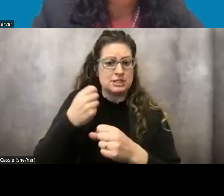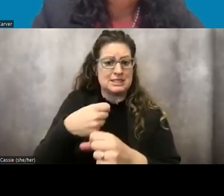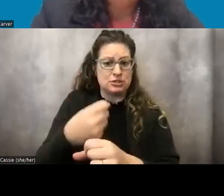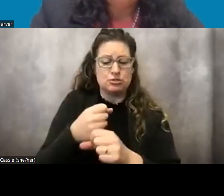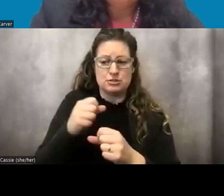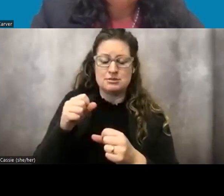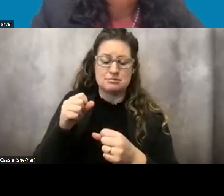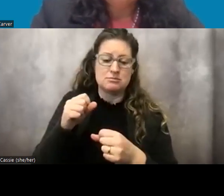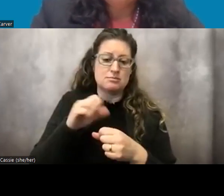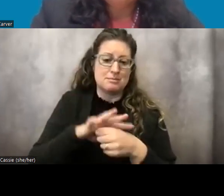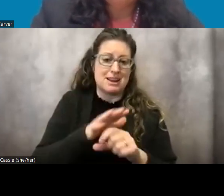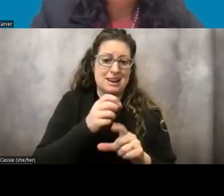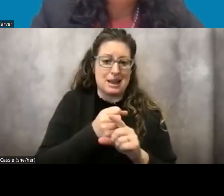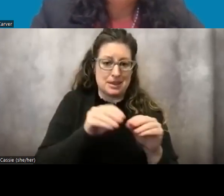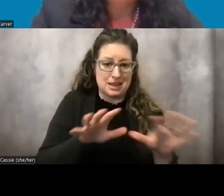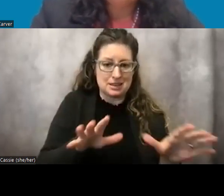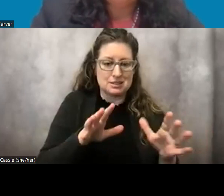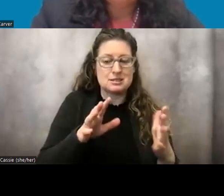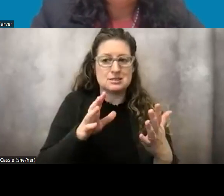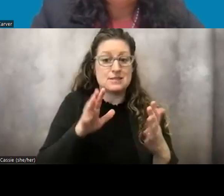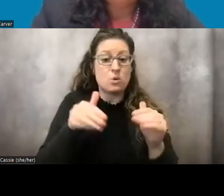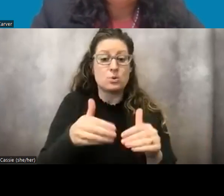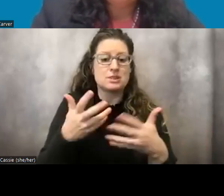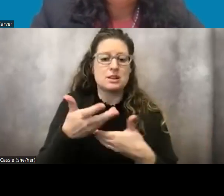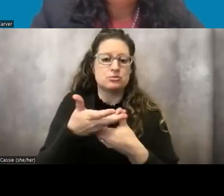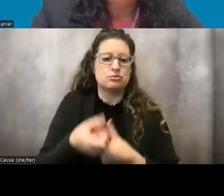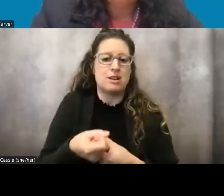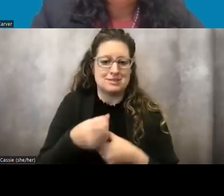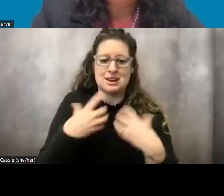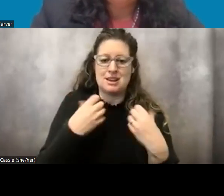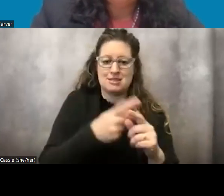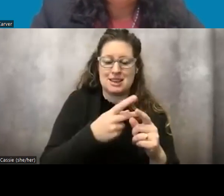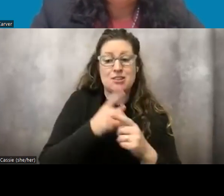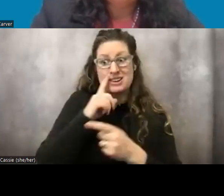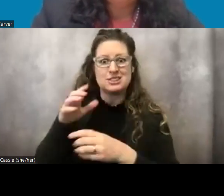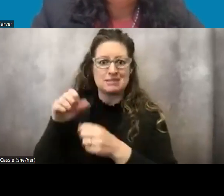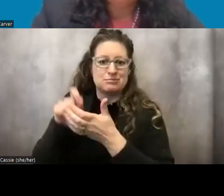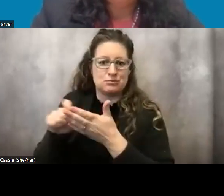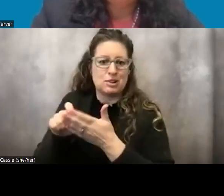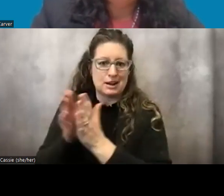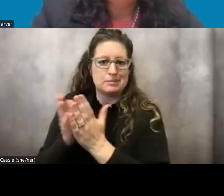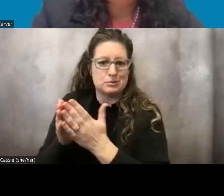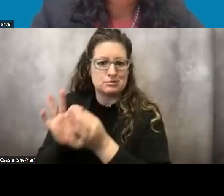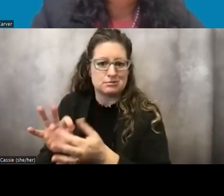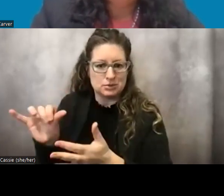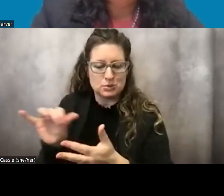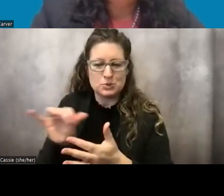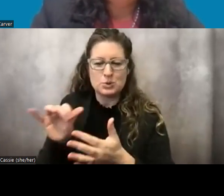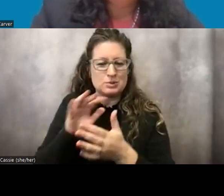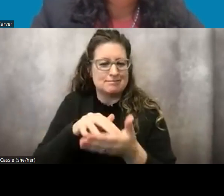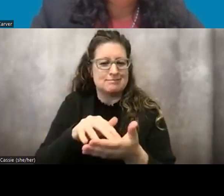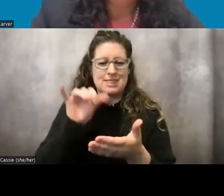actually about trust in the healthcare system and in public health and how that's evolved over the